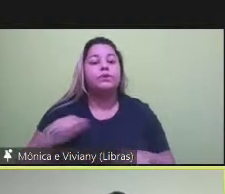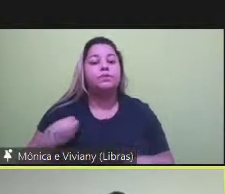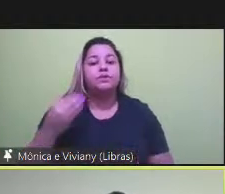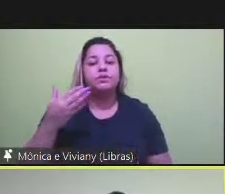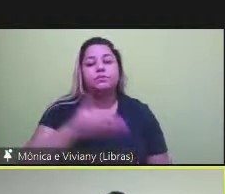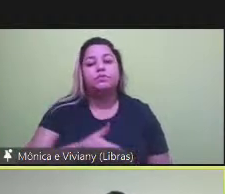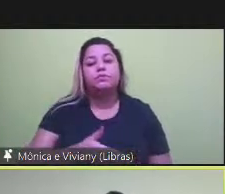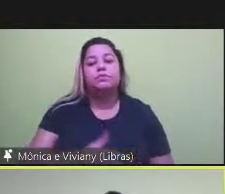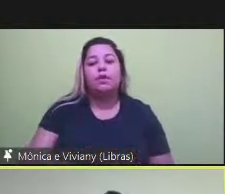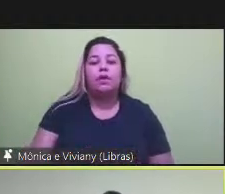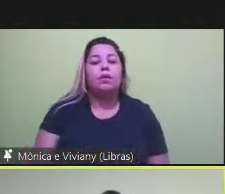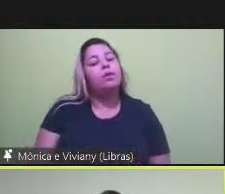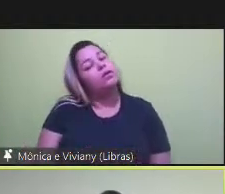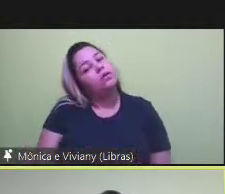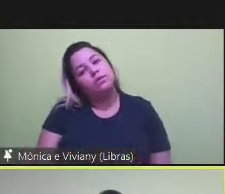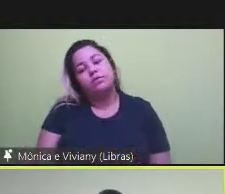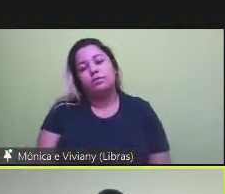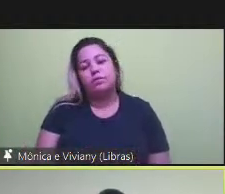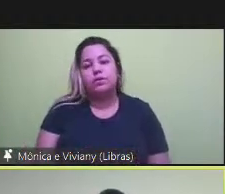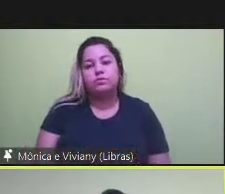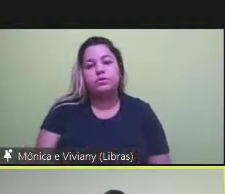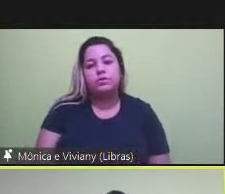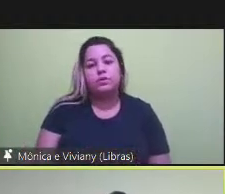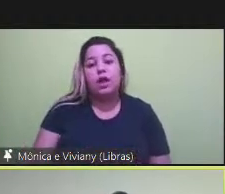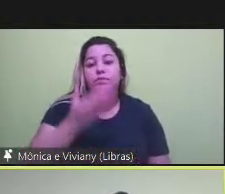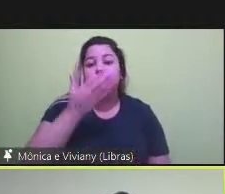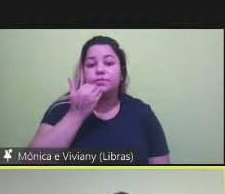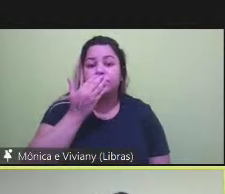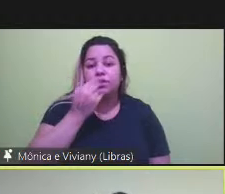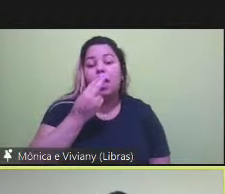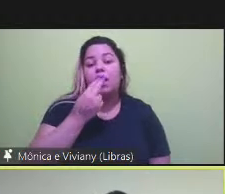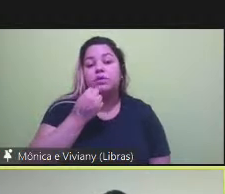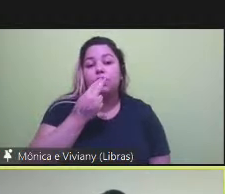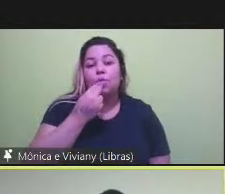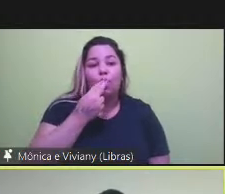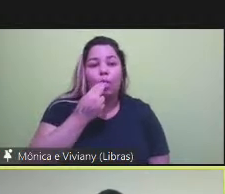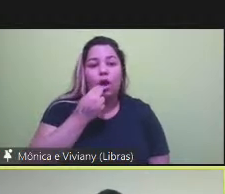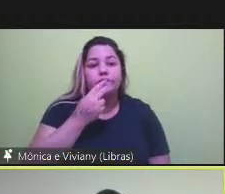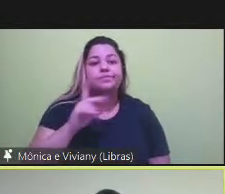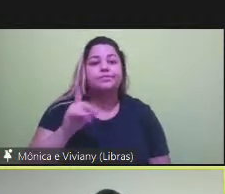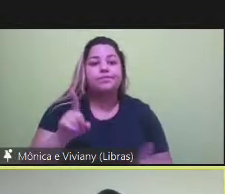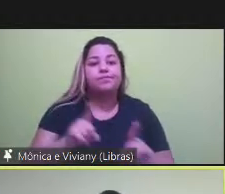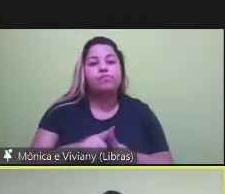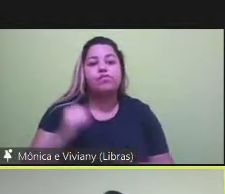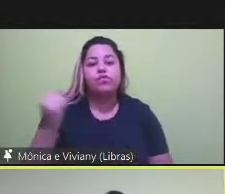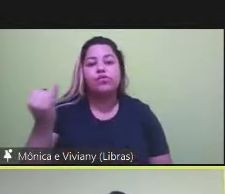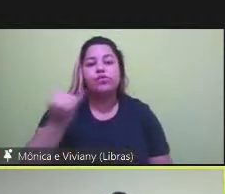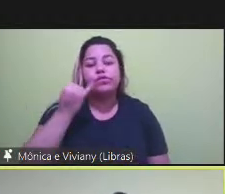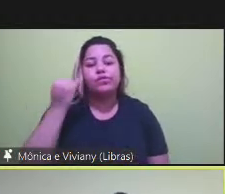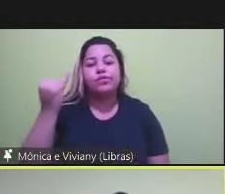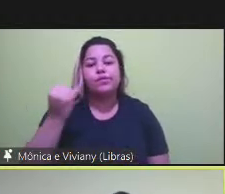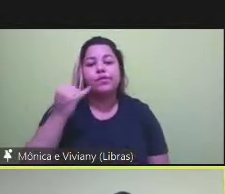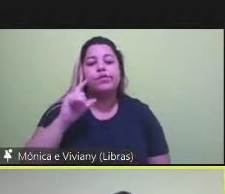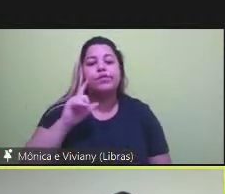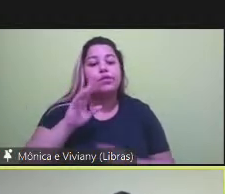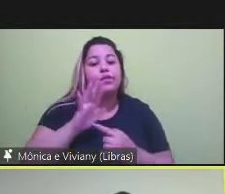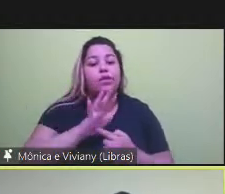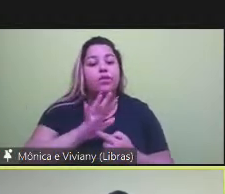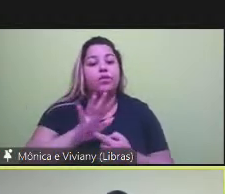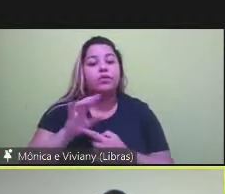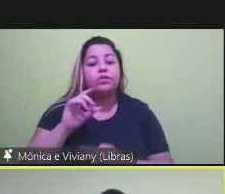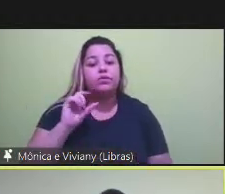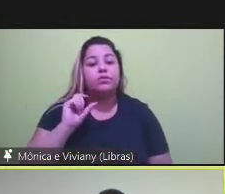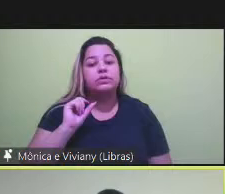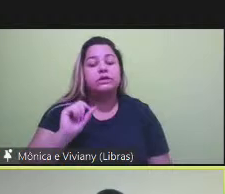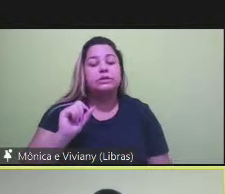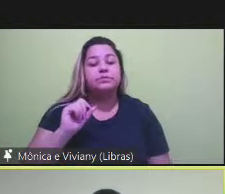these moments. In relation to food and nutrition, it is important to highlight